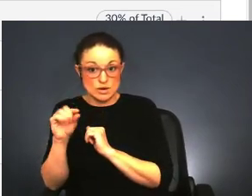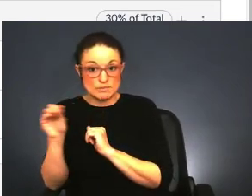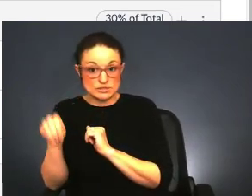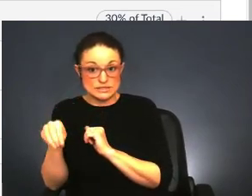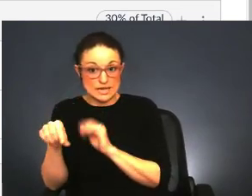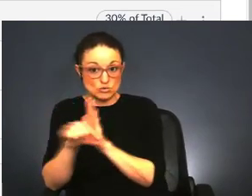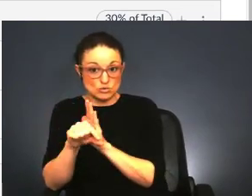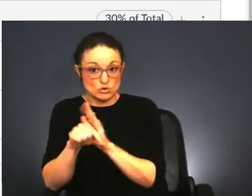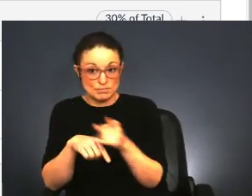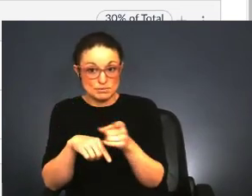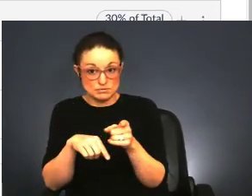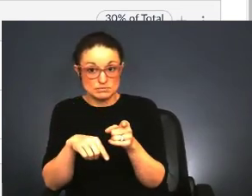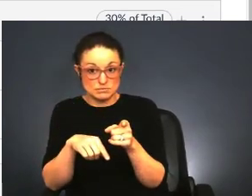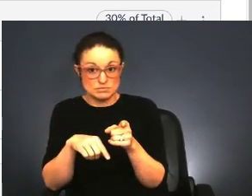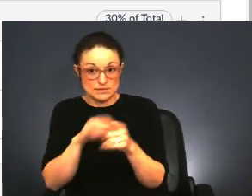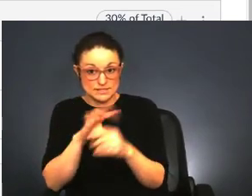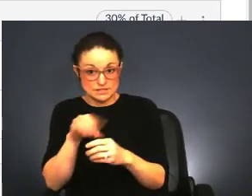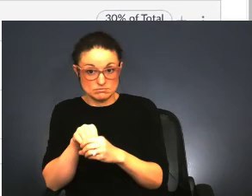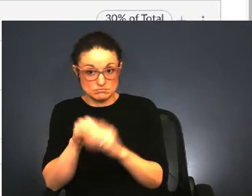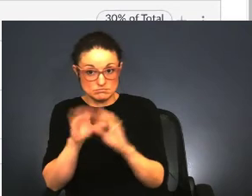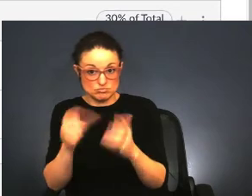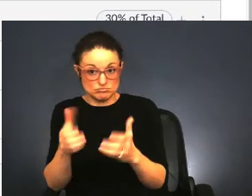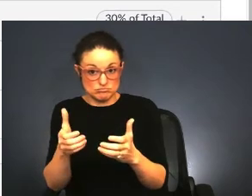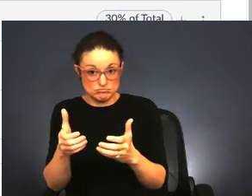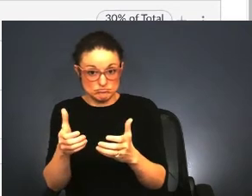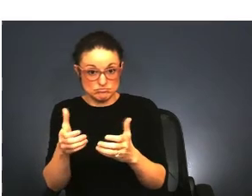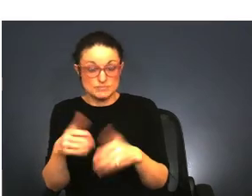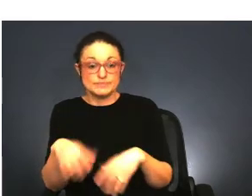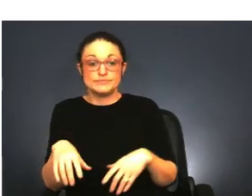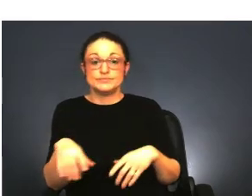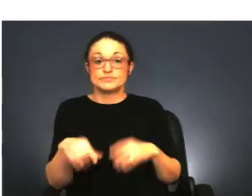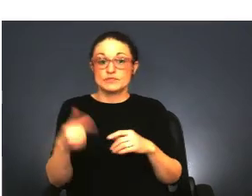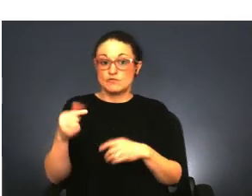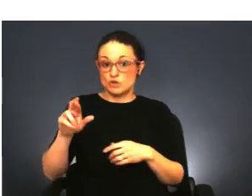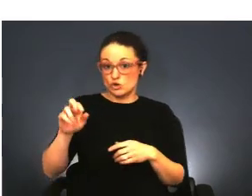group. And if you go to your gradebook,